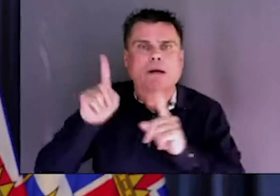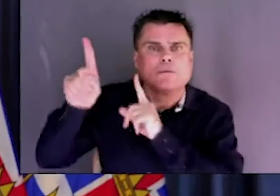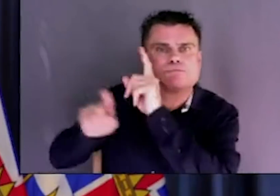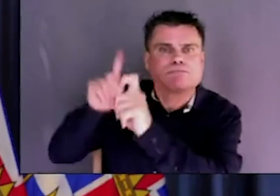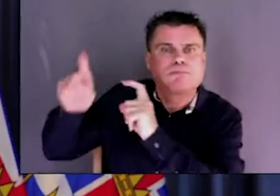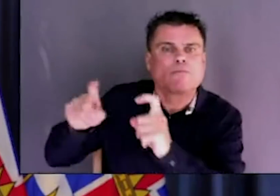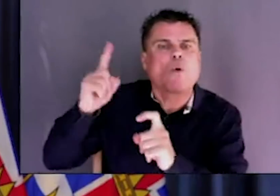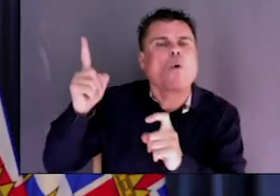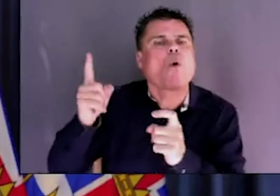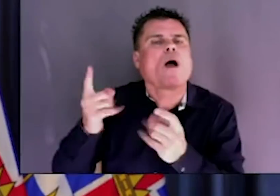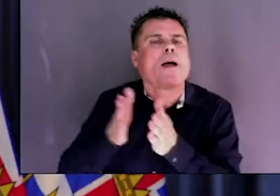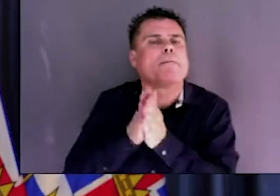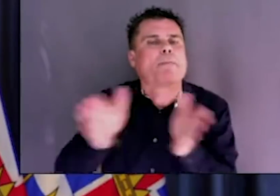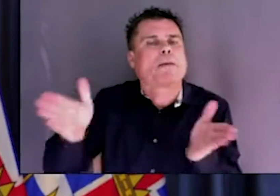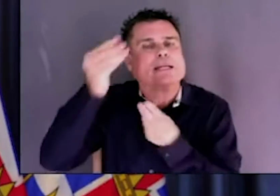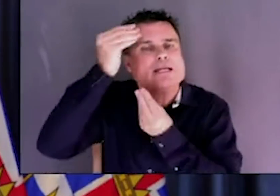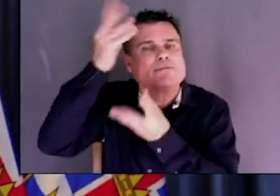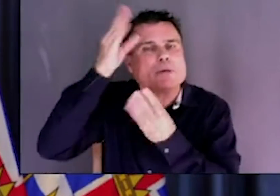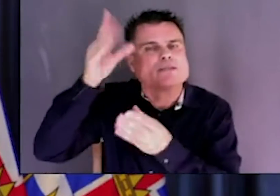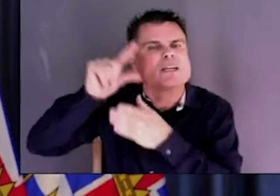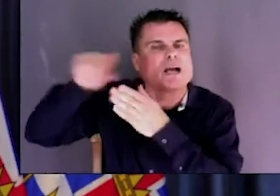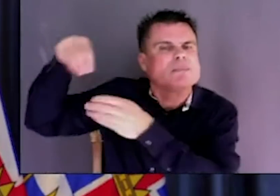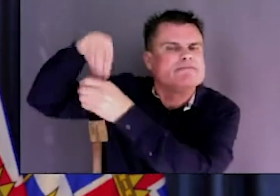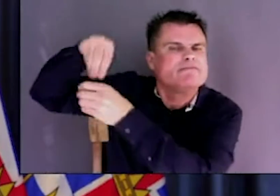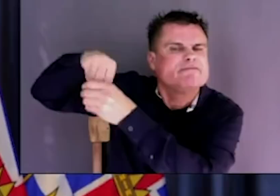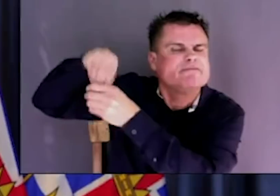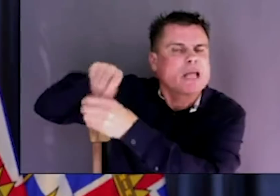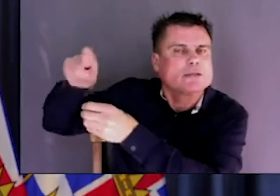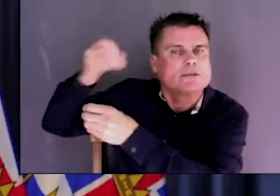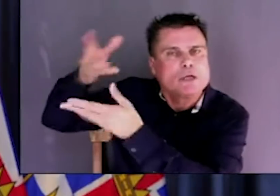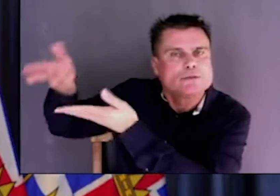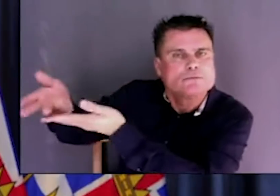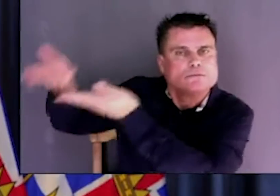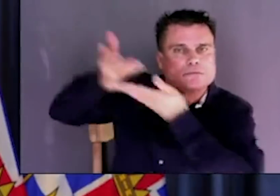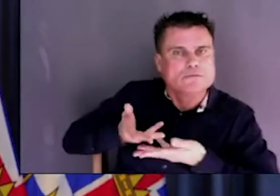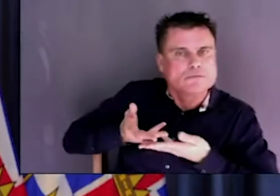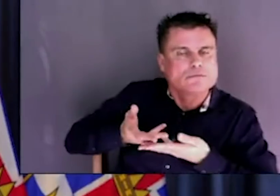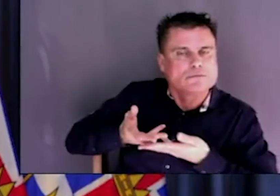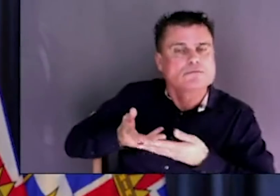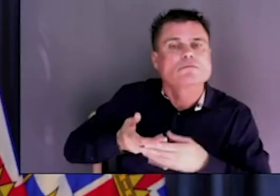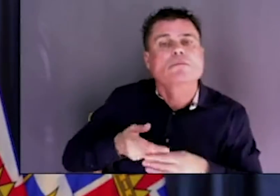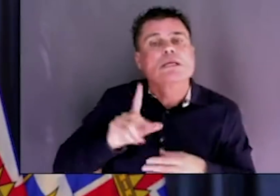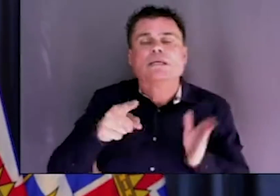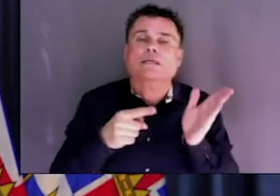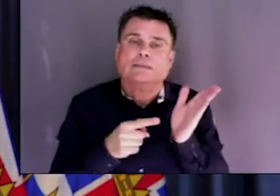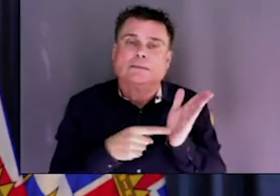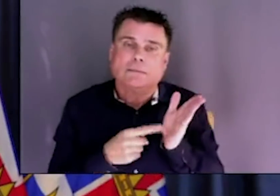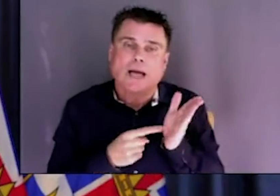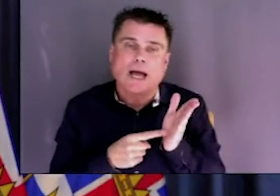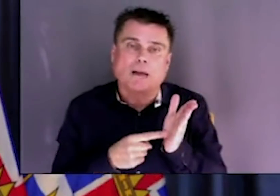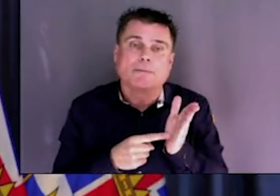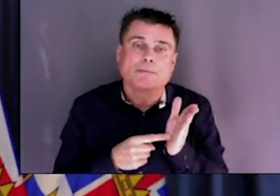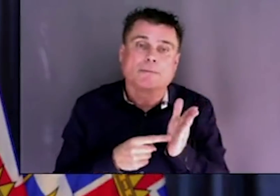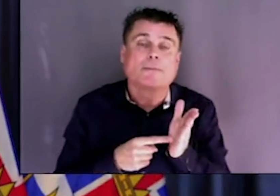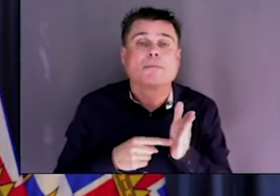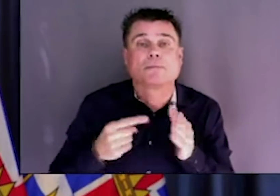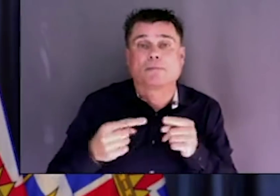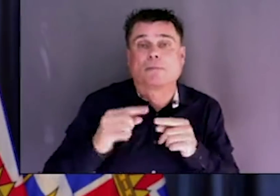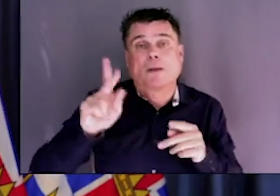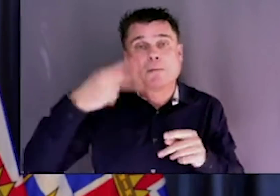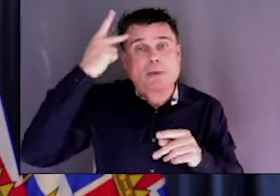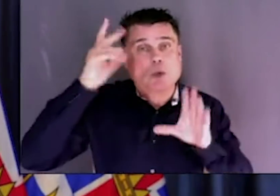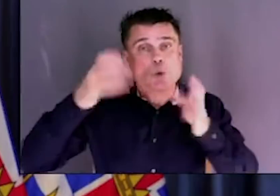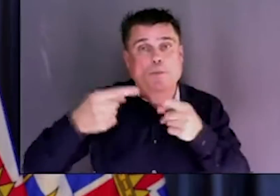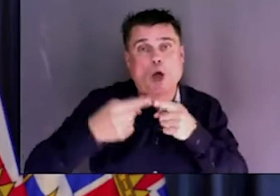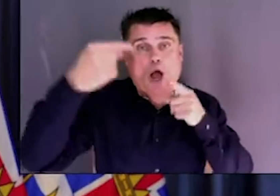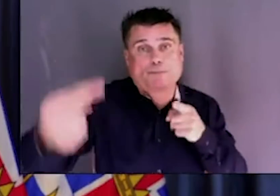to improve understanding of the delivery of programs. It's not designed to ensure that privacy information is protected.